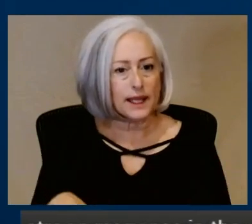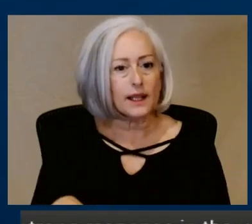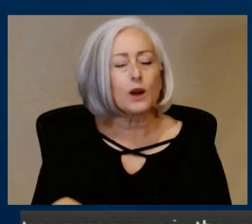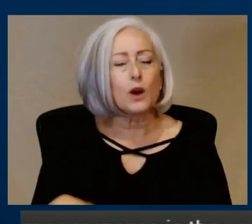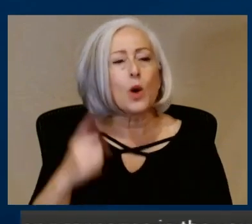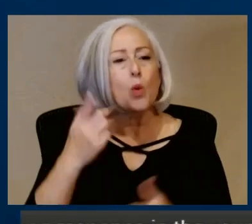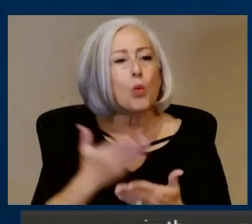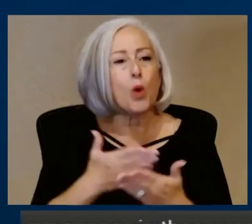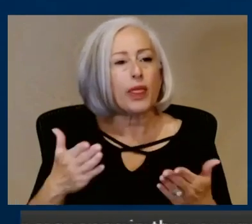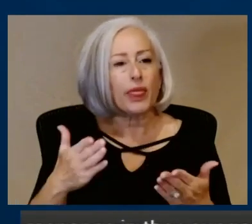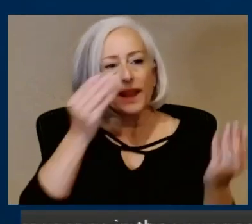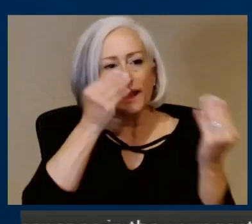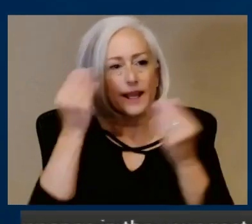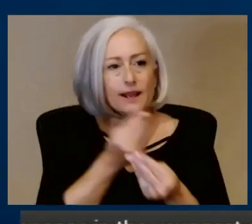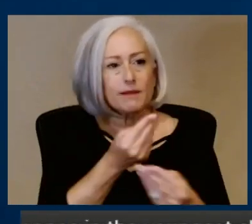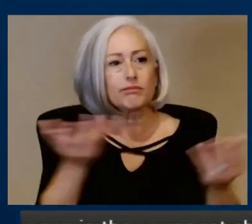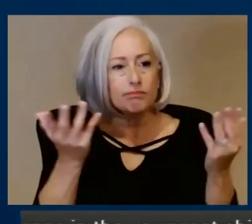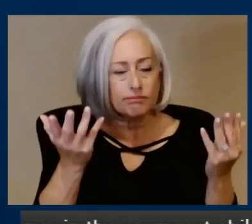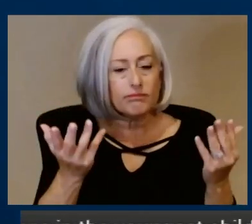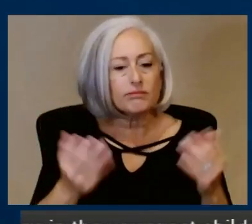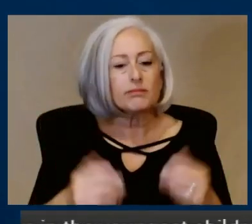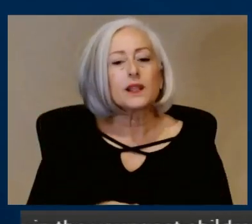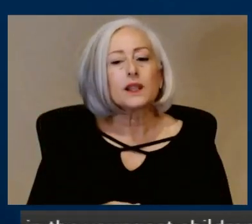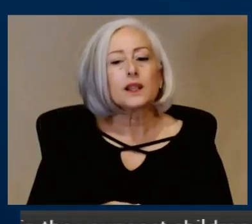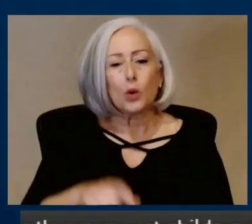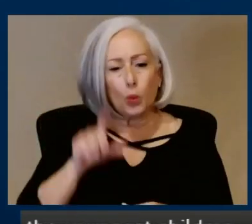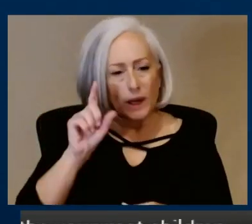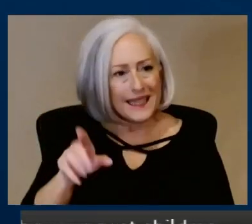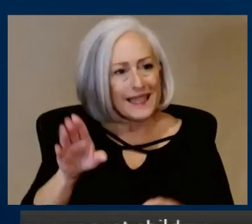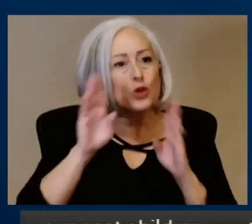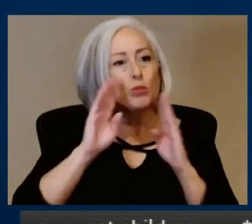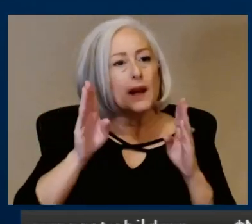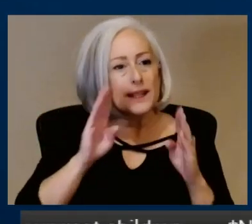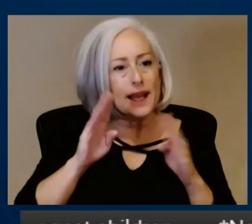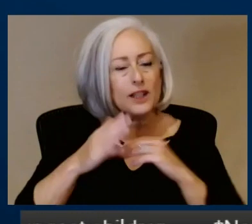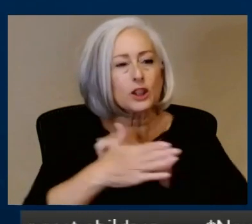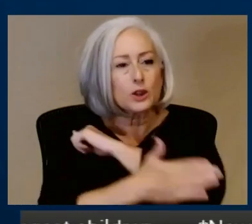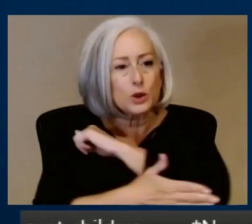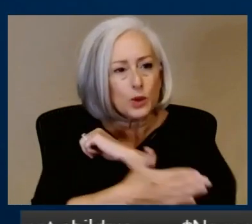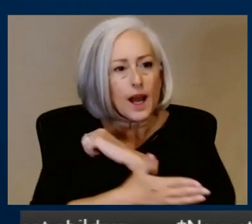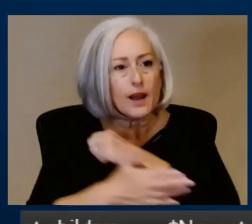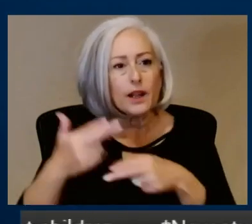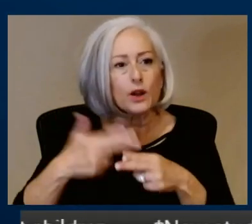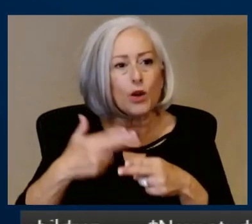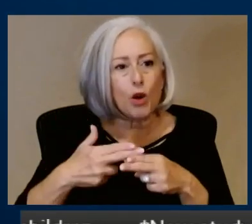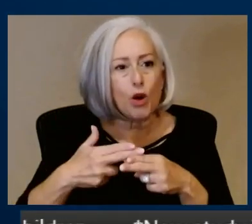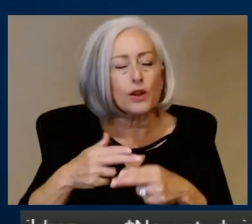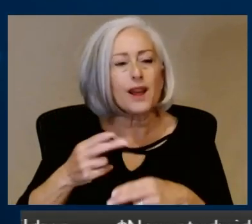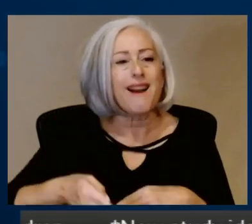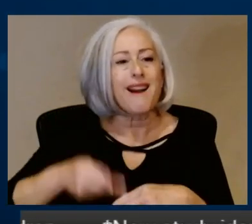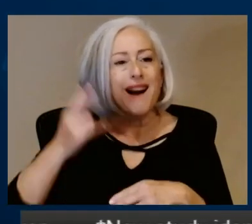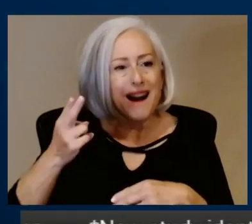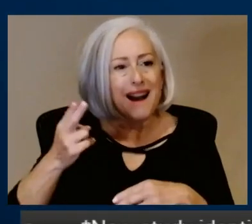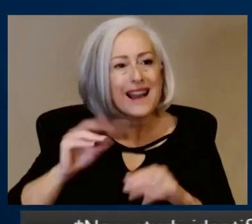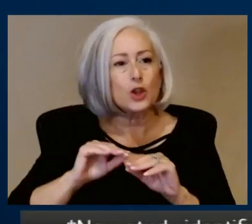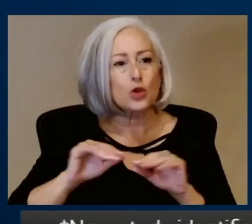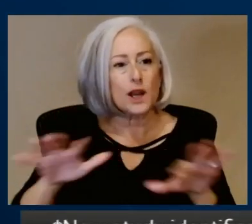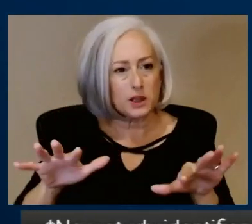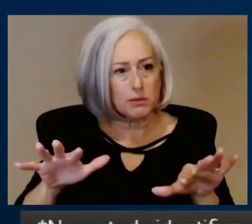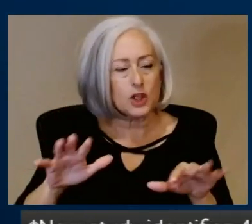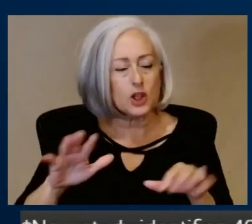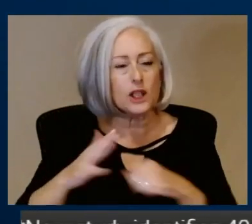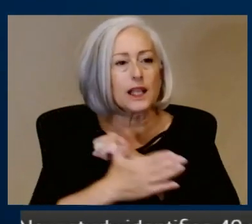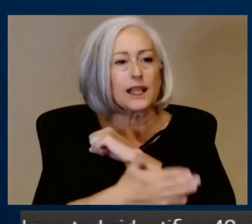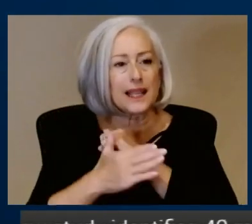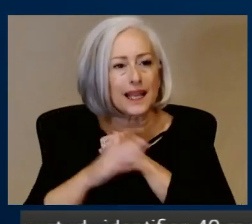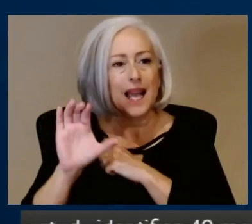this week was mentioning that we need to really be paying attention to the counties that are called high transmission counties, because that's where we